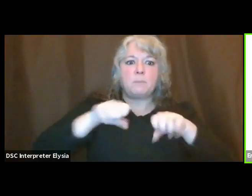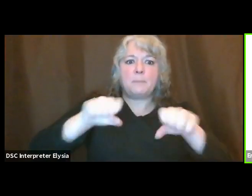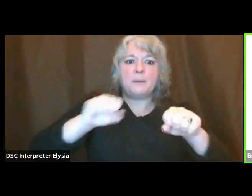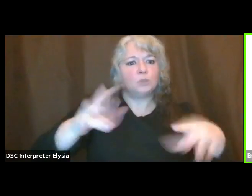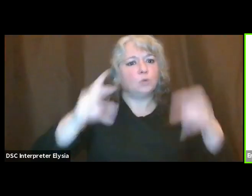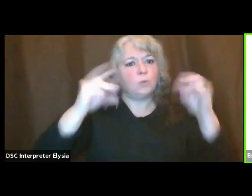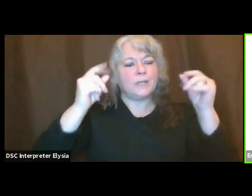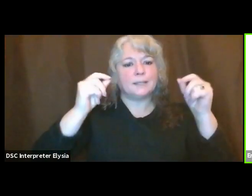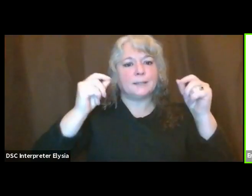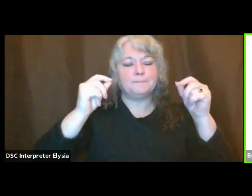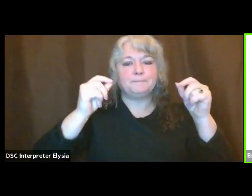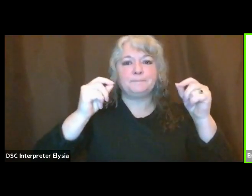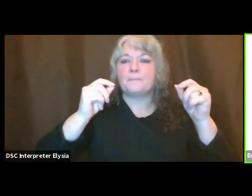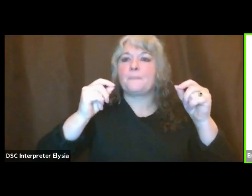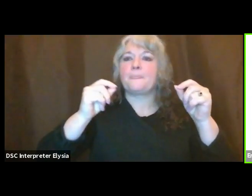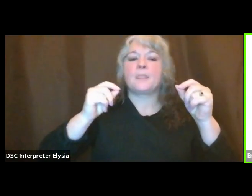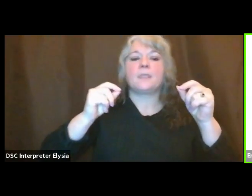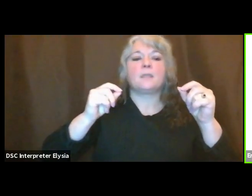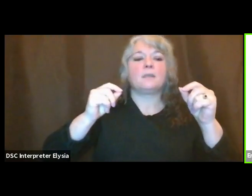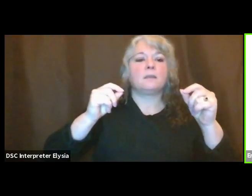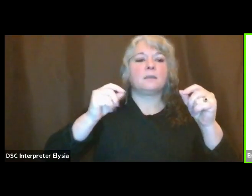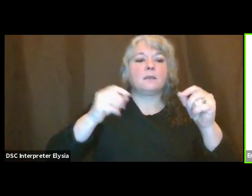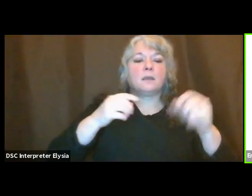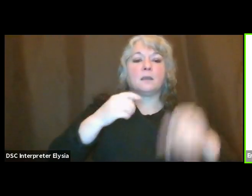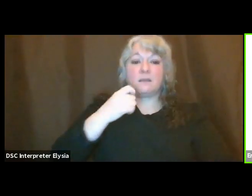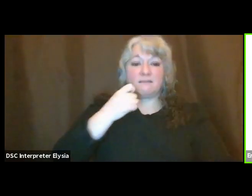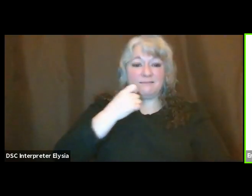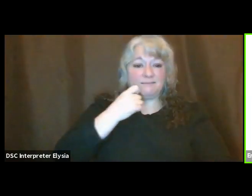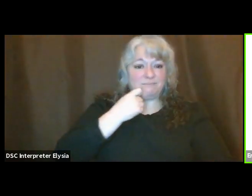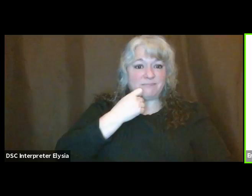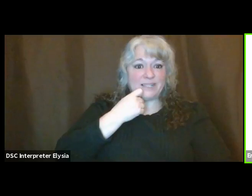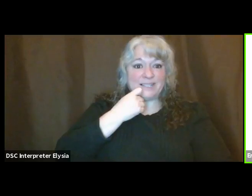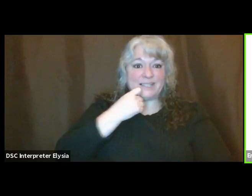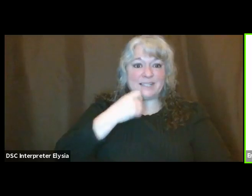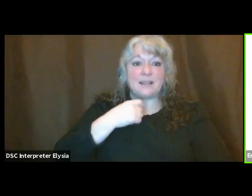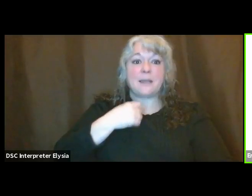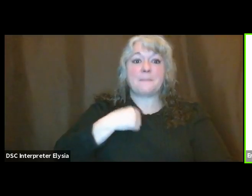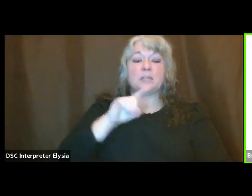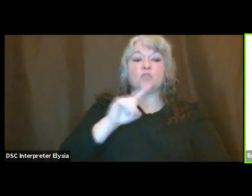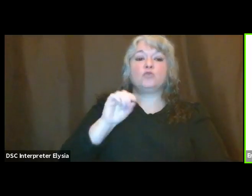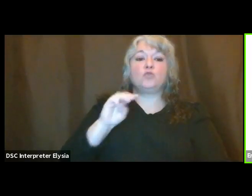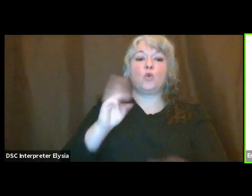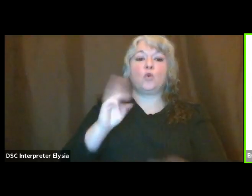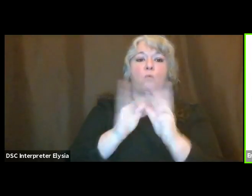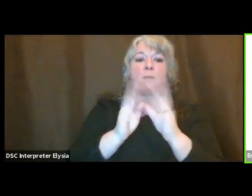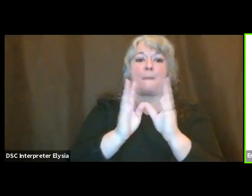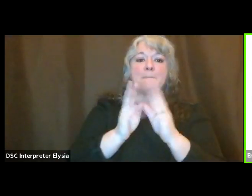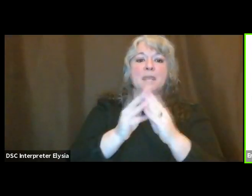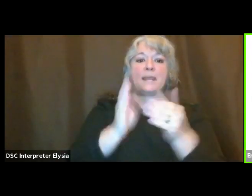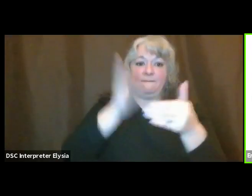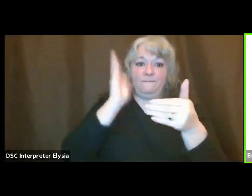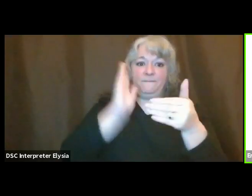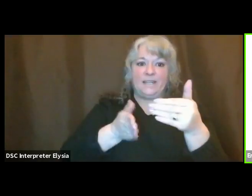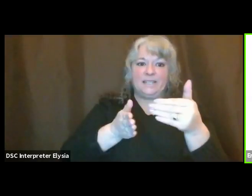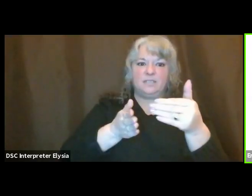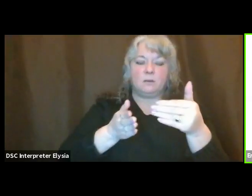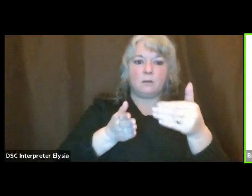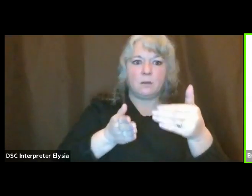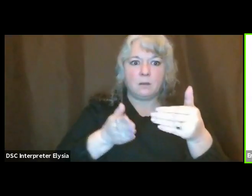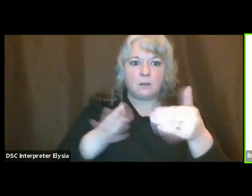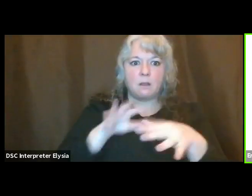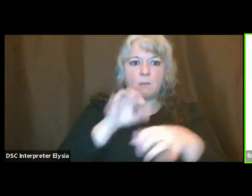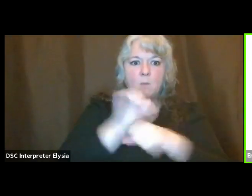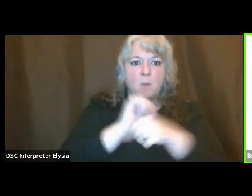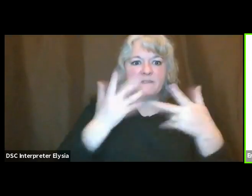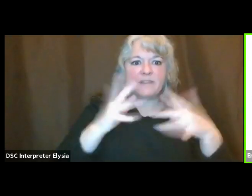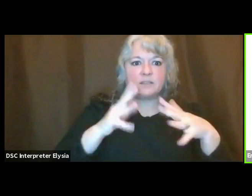time I got off of the Zoom call and walked back in, we were almost booked for that site. So again, they fill up